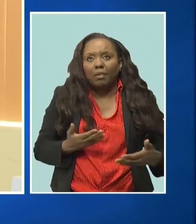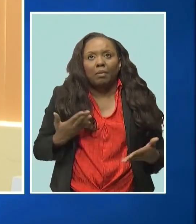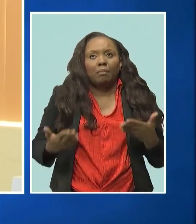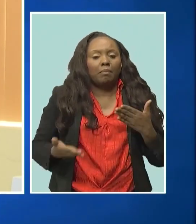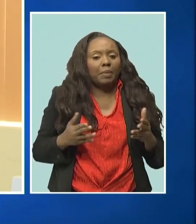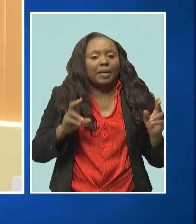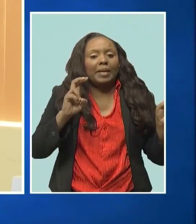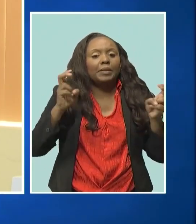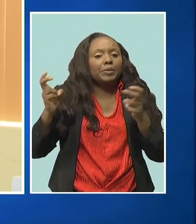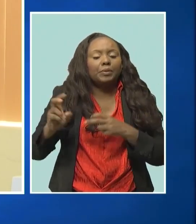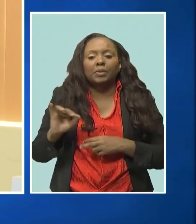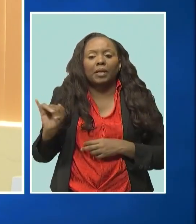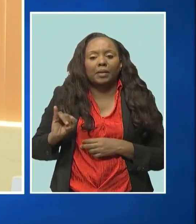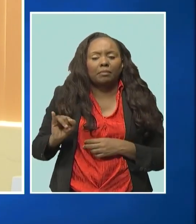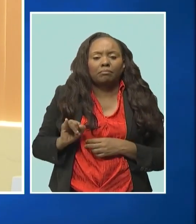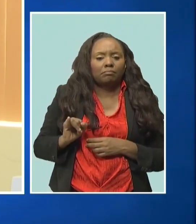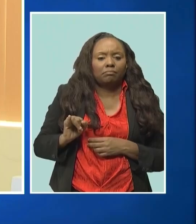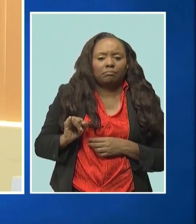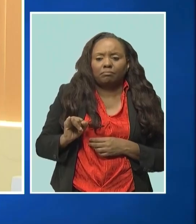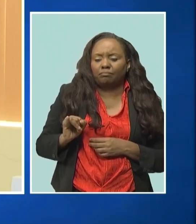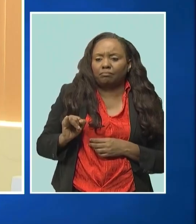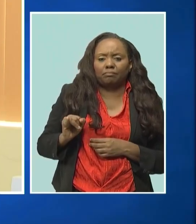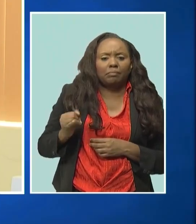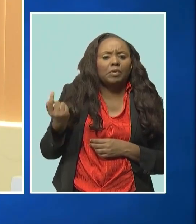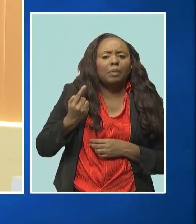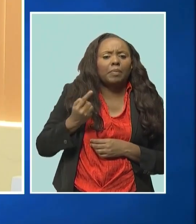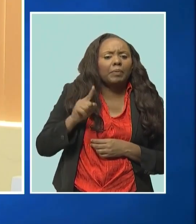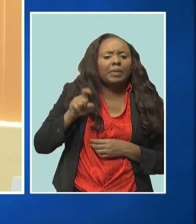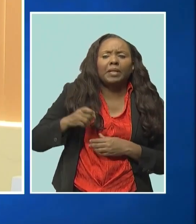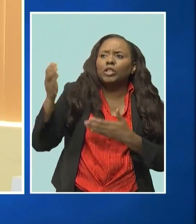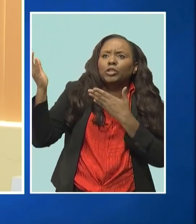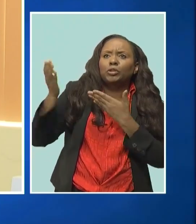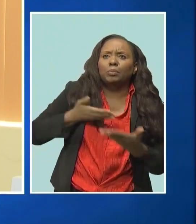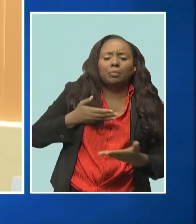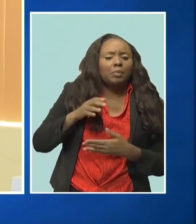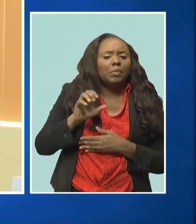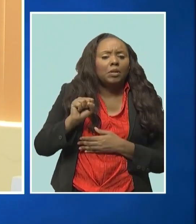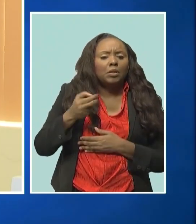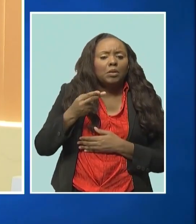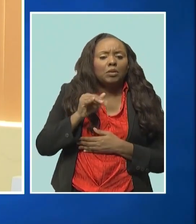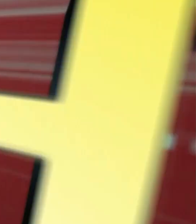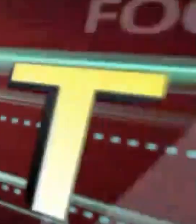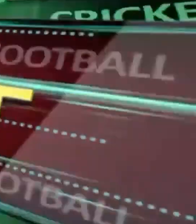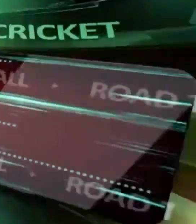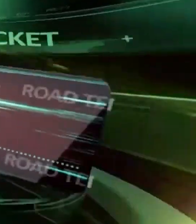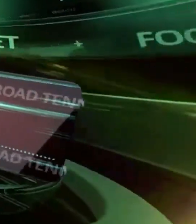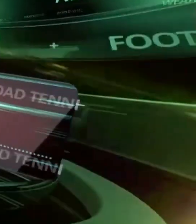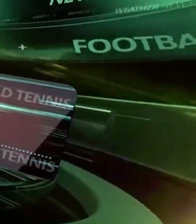shipping times last year, we already have our contingency plans in place, so we're not really scrambling.